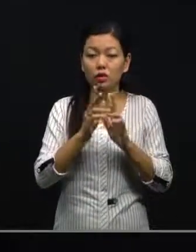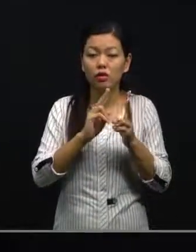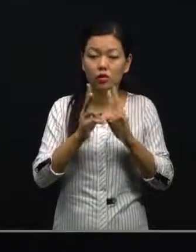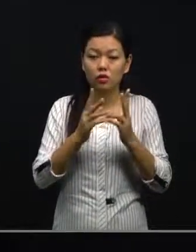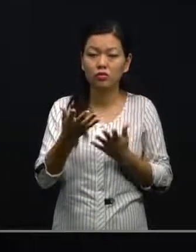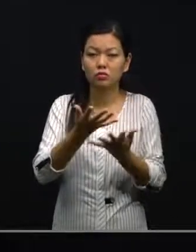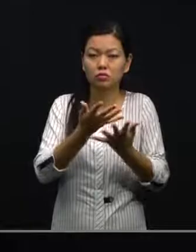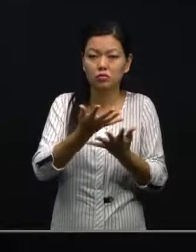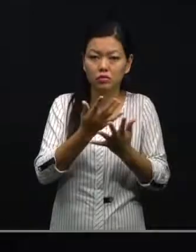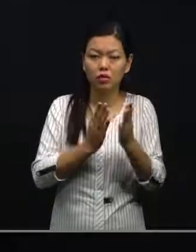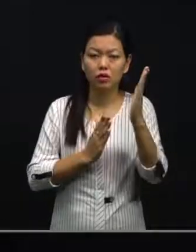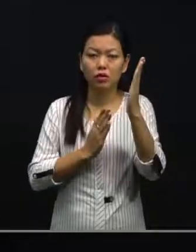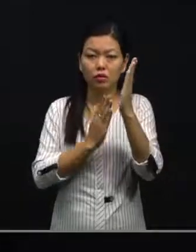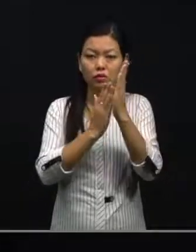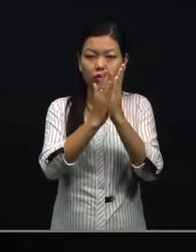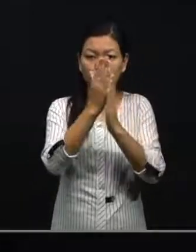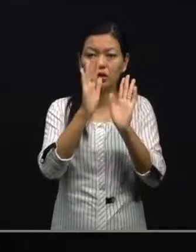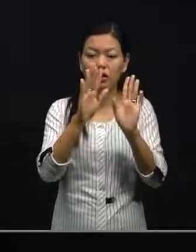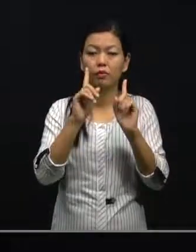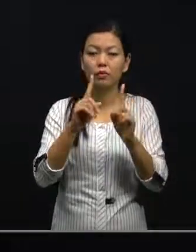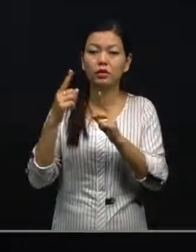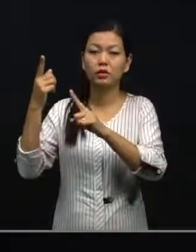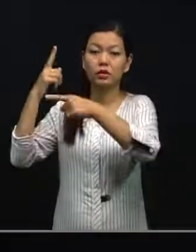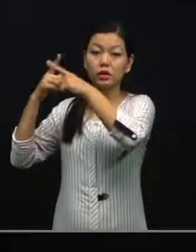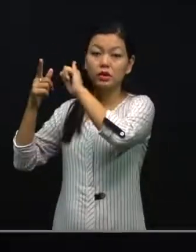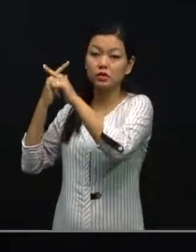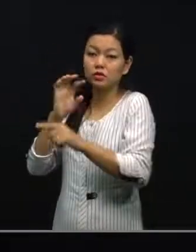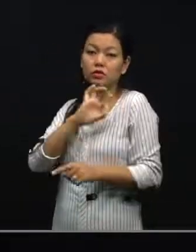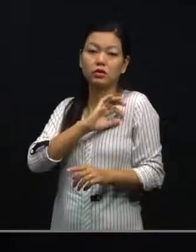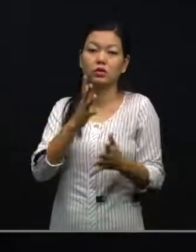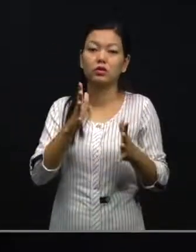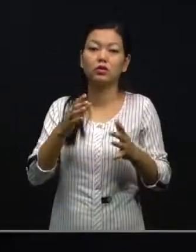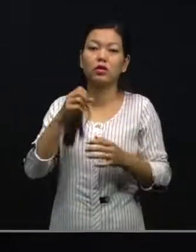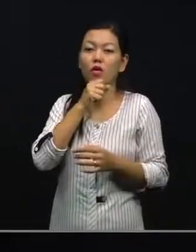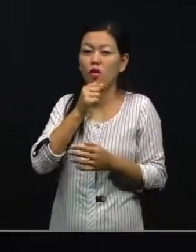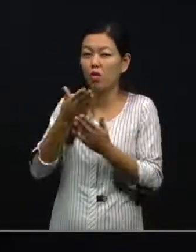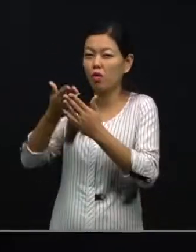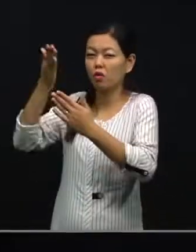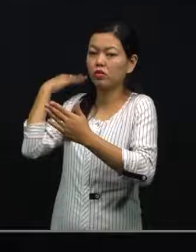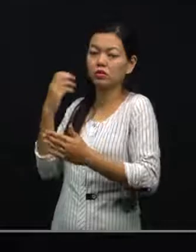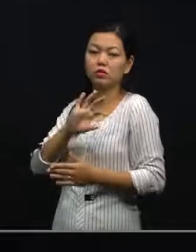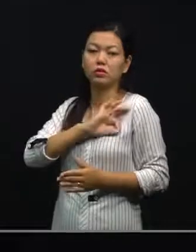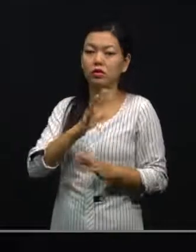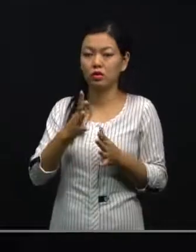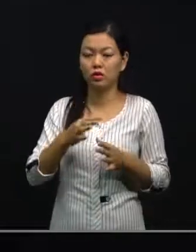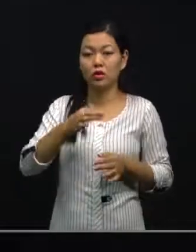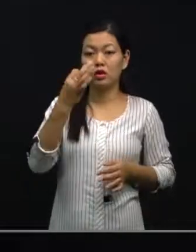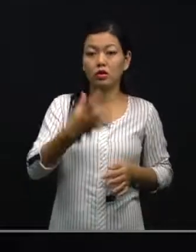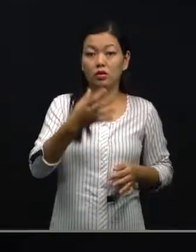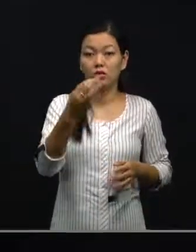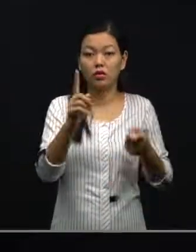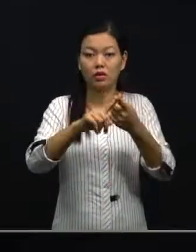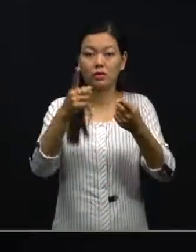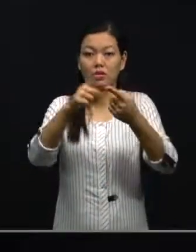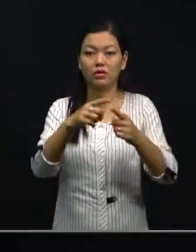and active family who are active with the current scenarios, and yet you will also find that they are willing to change. Take the example